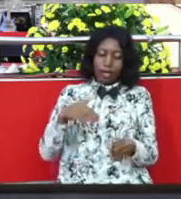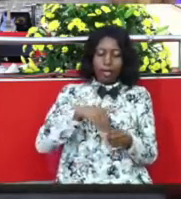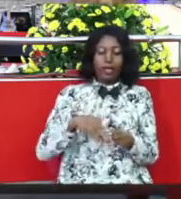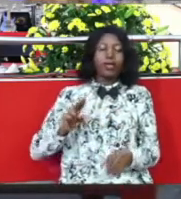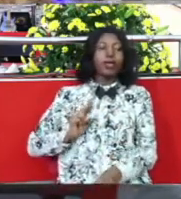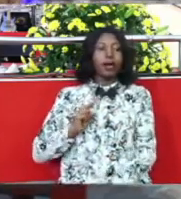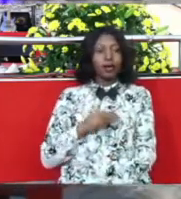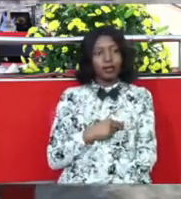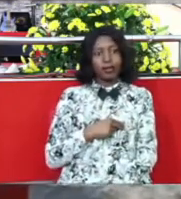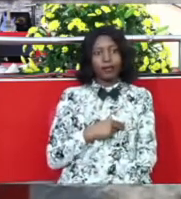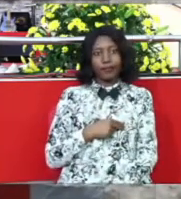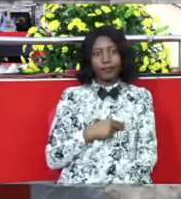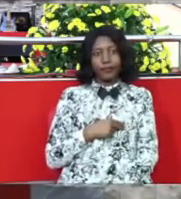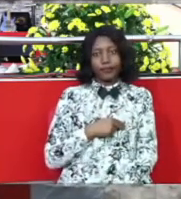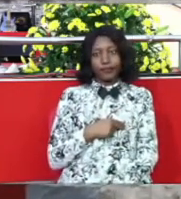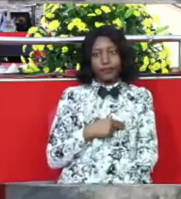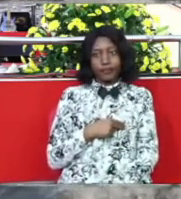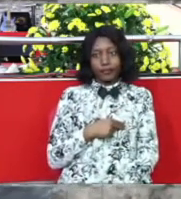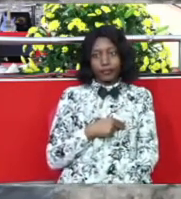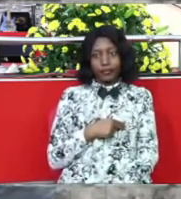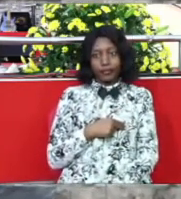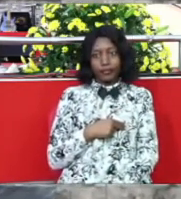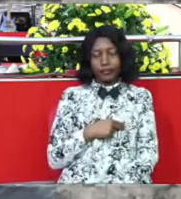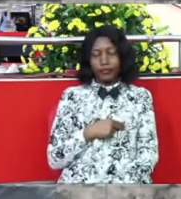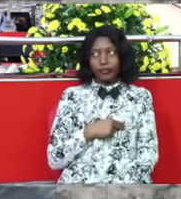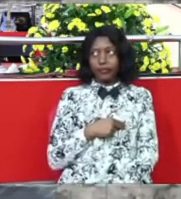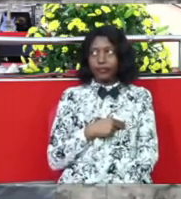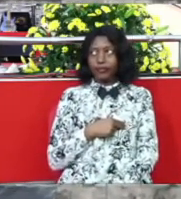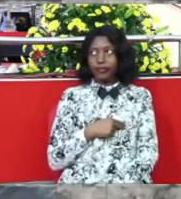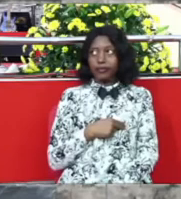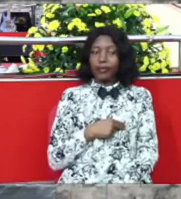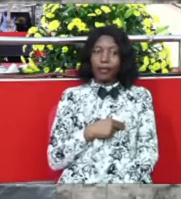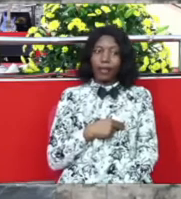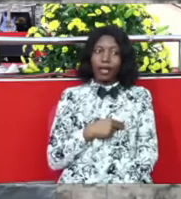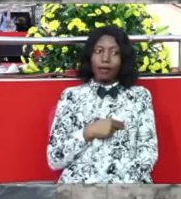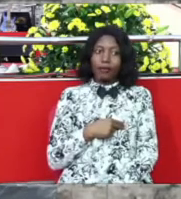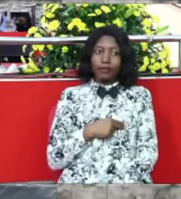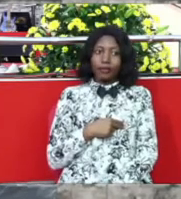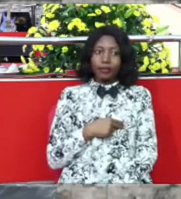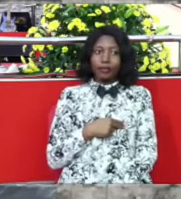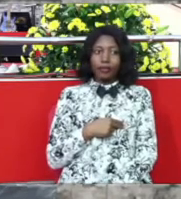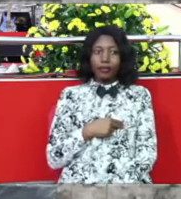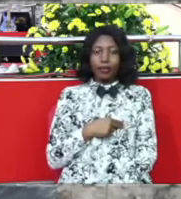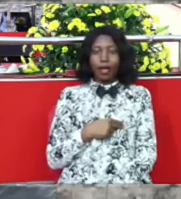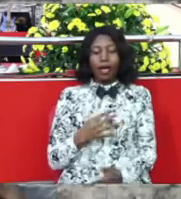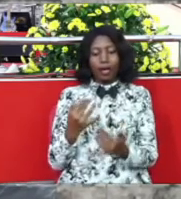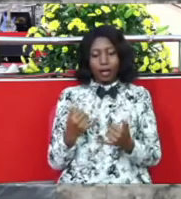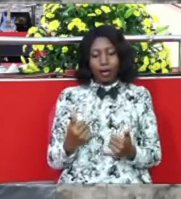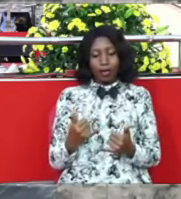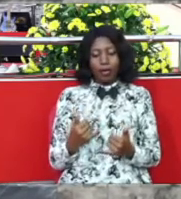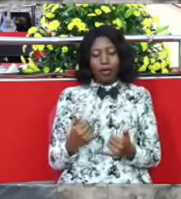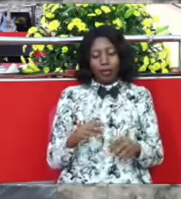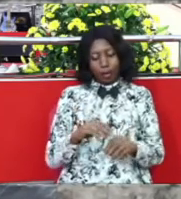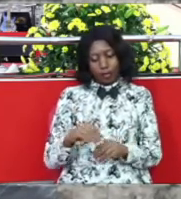katika kushiriki leo ni kwamba anataka kutulia ndani yetu. And this brings me to the topic of our sharing this morning.